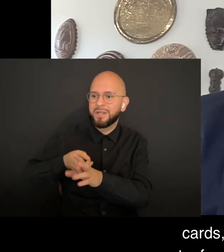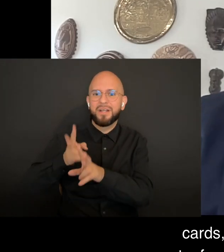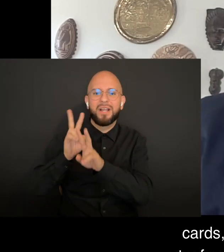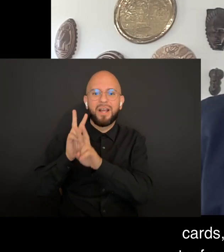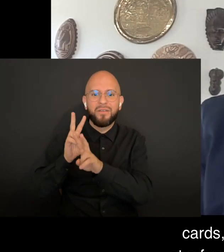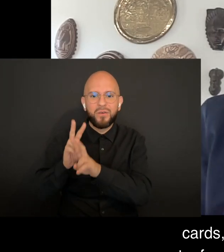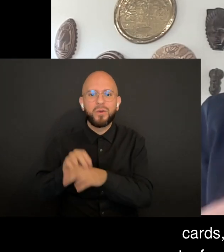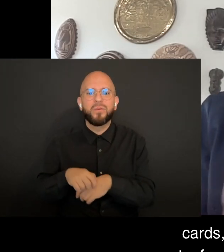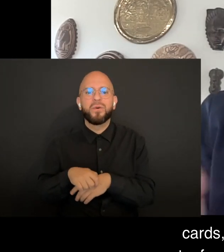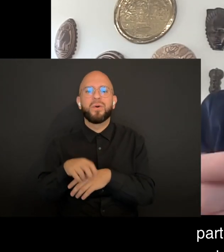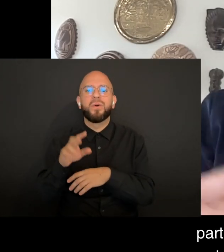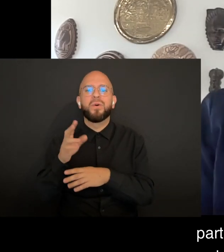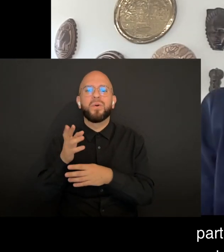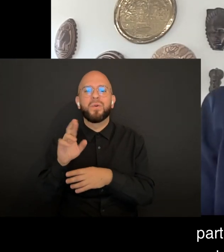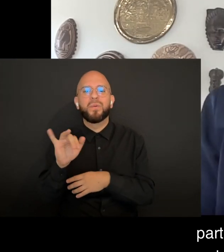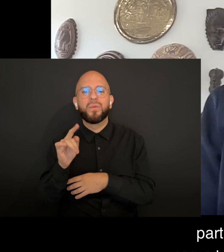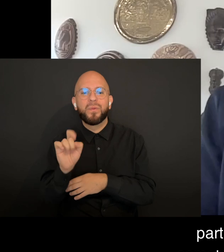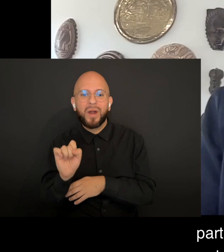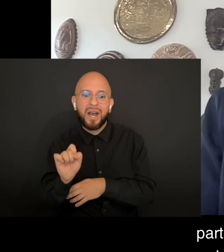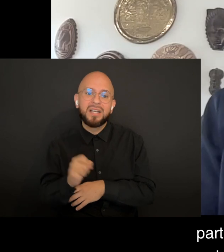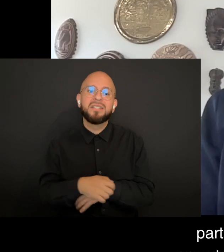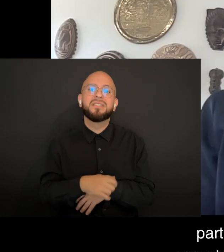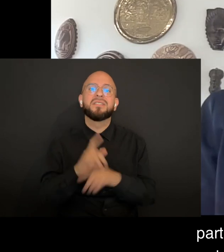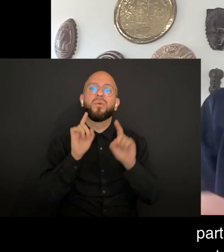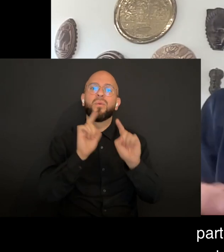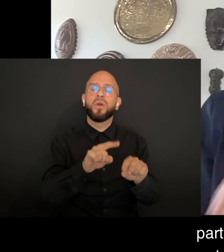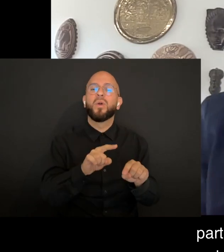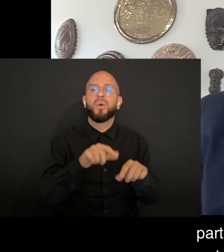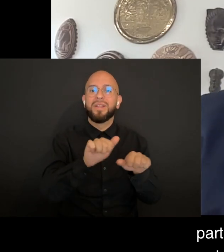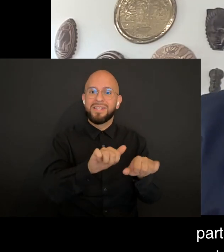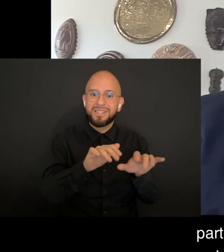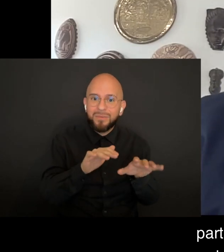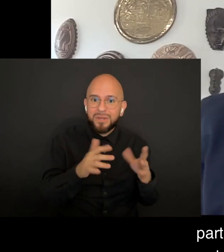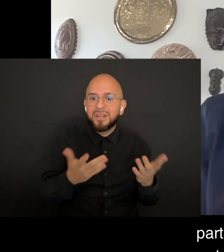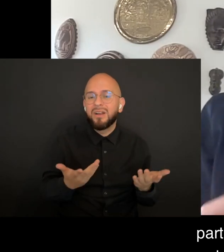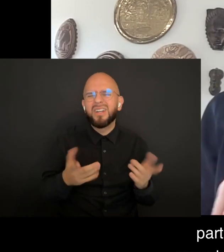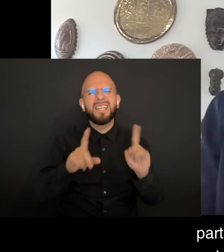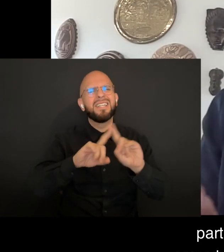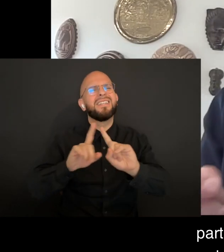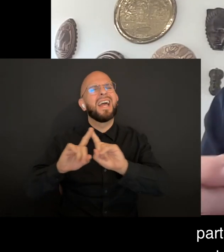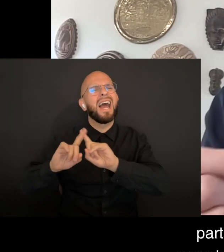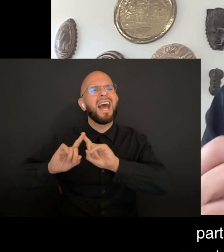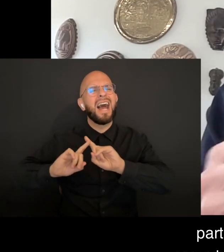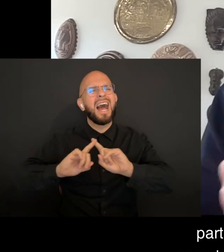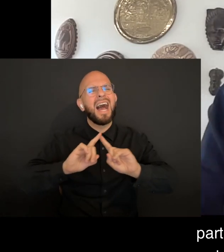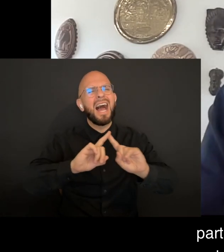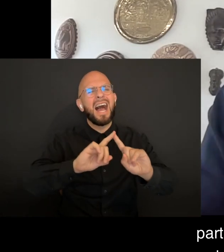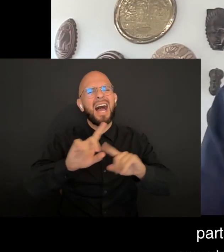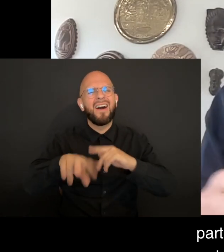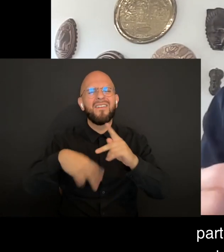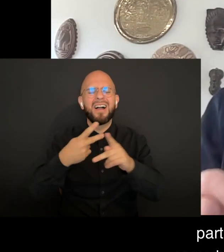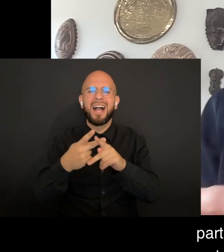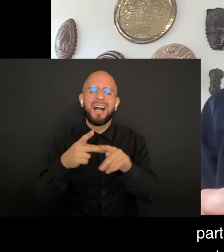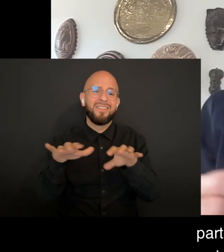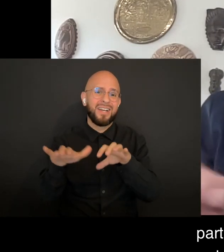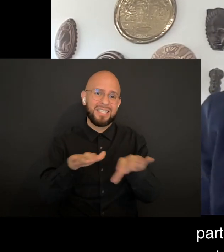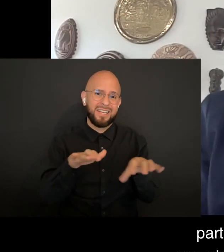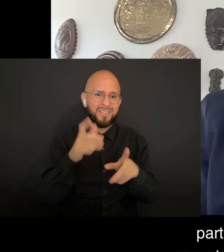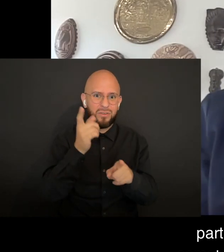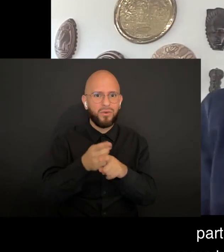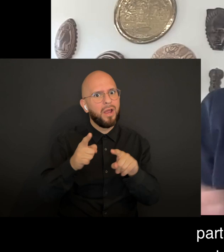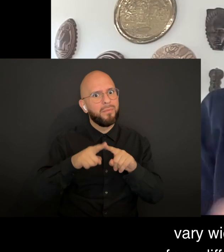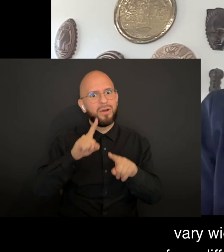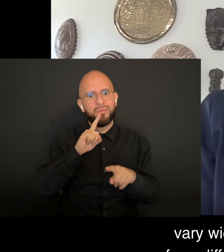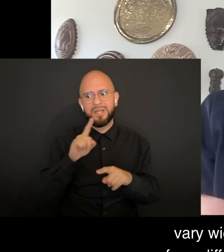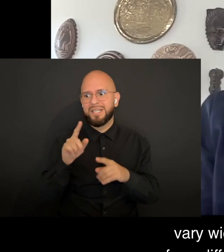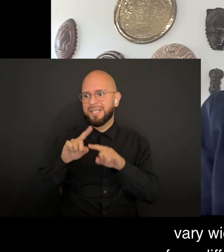in people's homes, participating in funeral rites, going to the cemetery, and other kinds of activities that